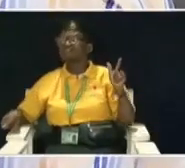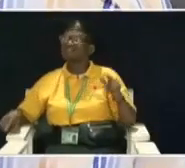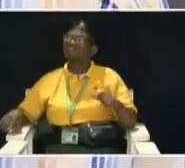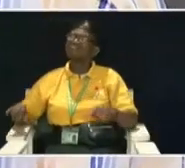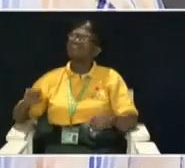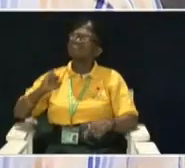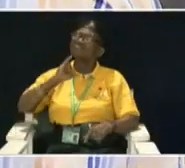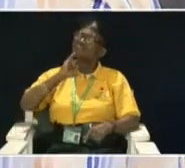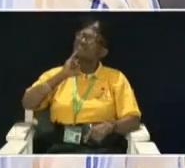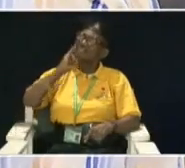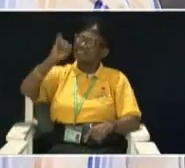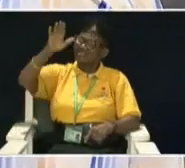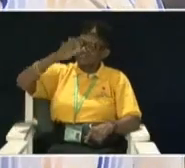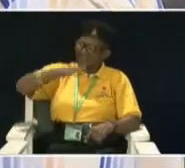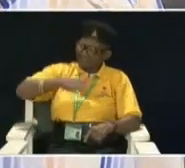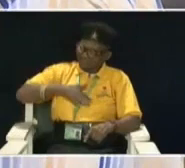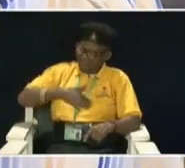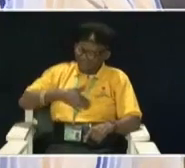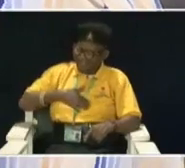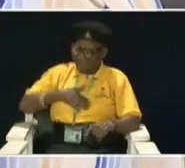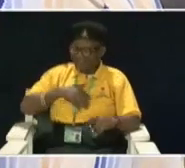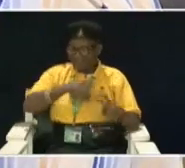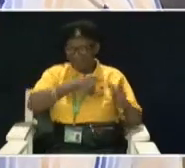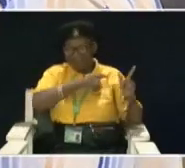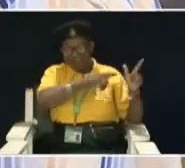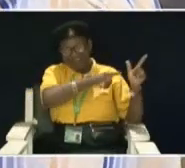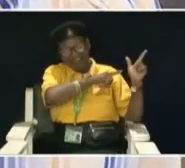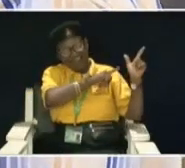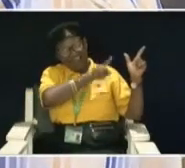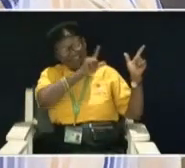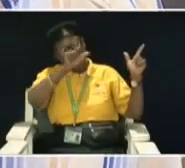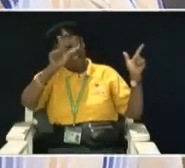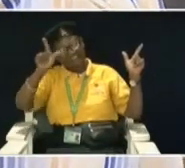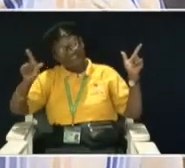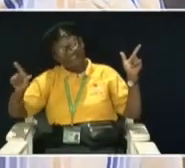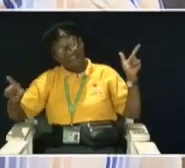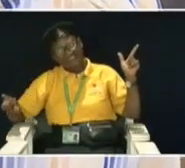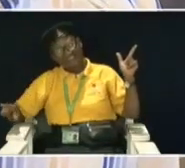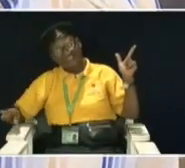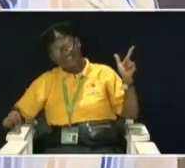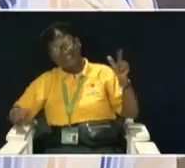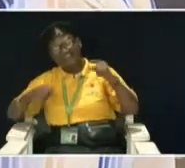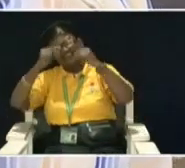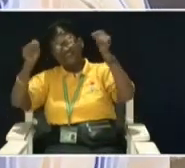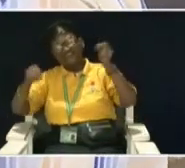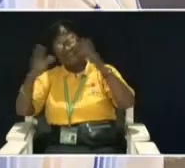my Lord, he's my Lord.